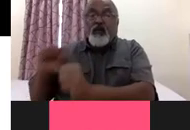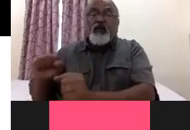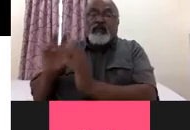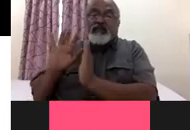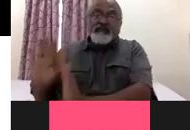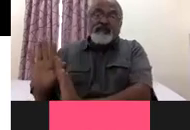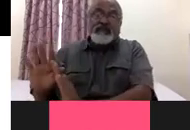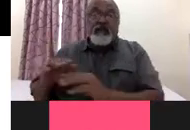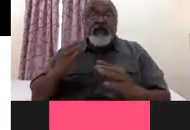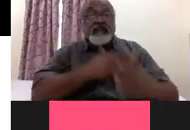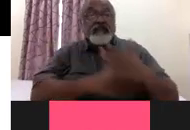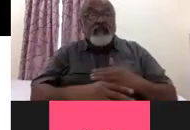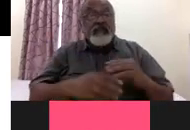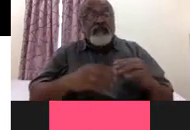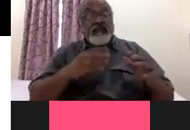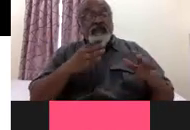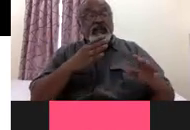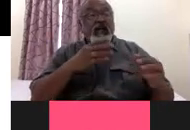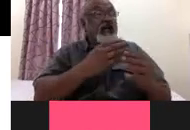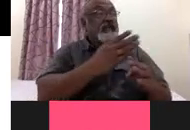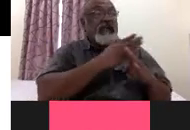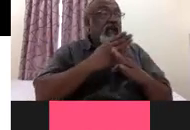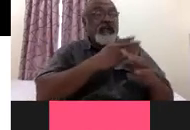You can't hear, you can't walk, you see